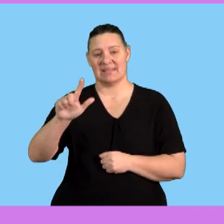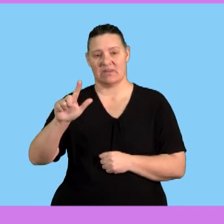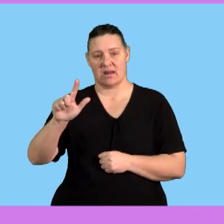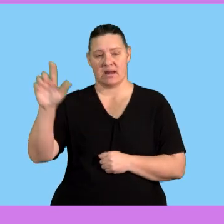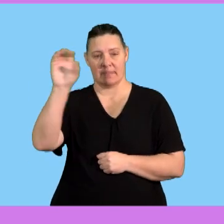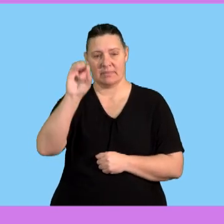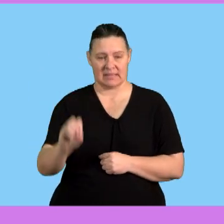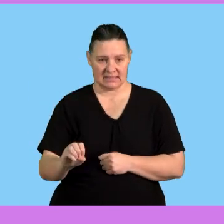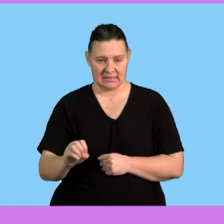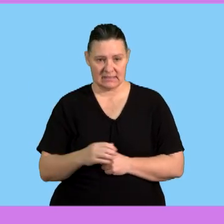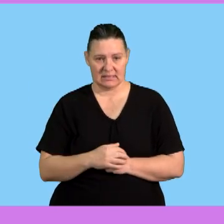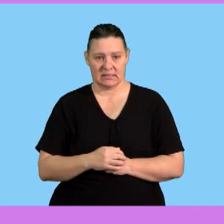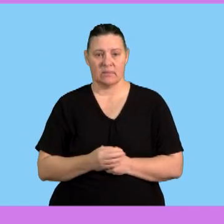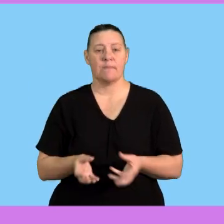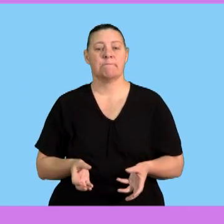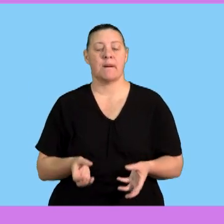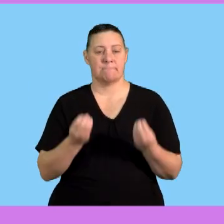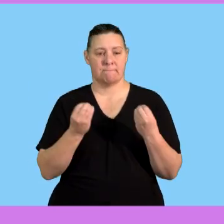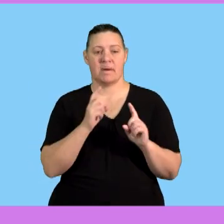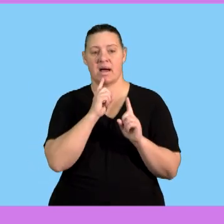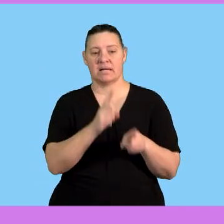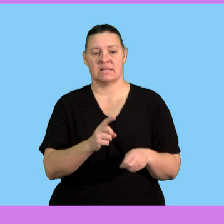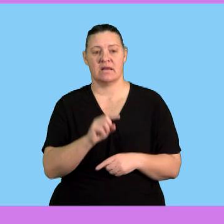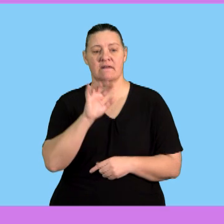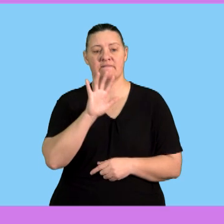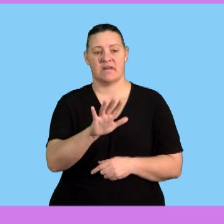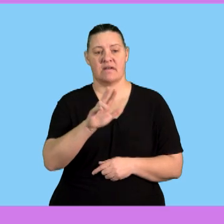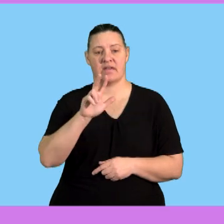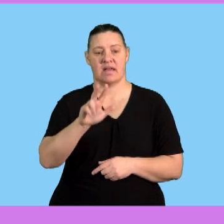117%, and then you will get your answer